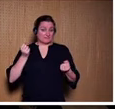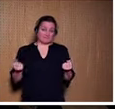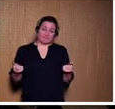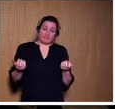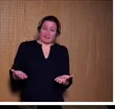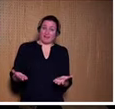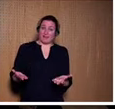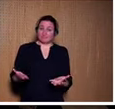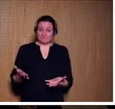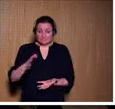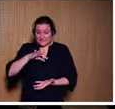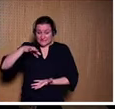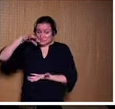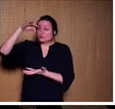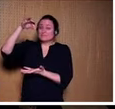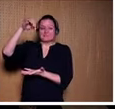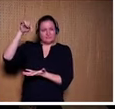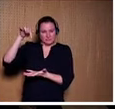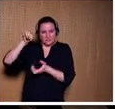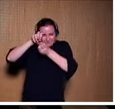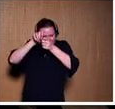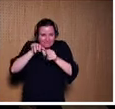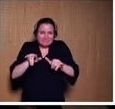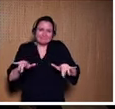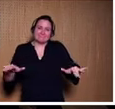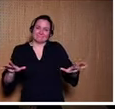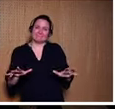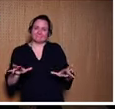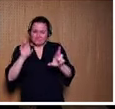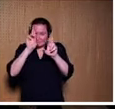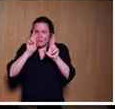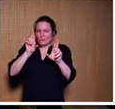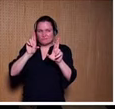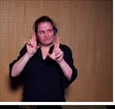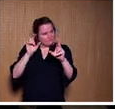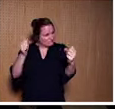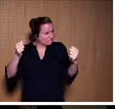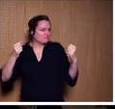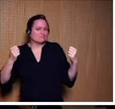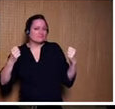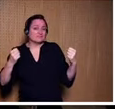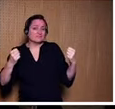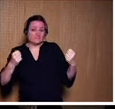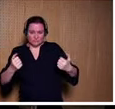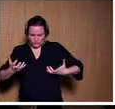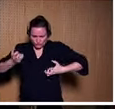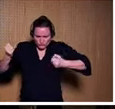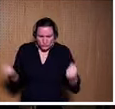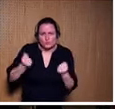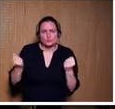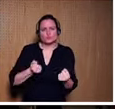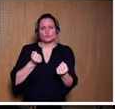right. Hope, boldness, action, challenging